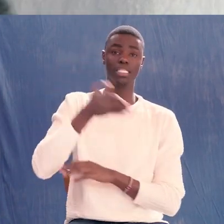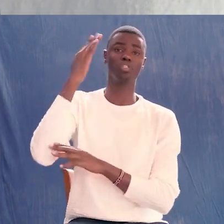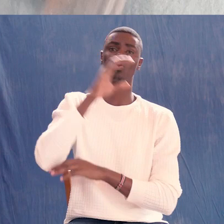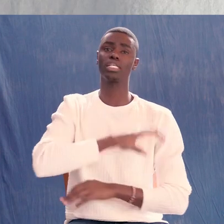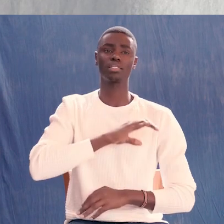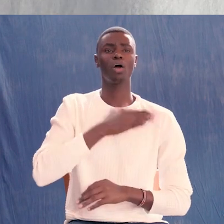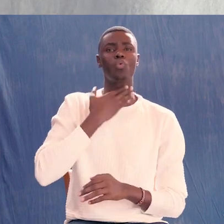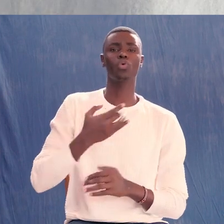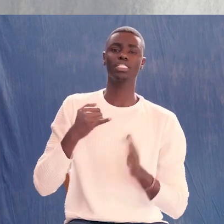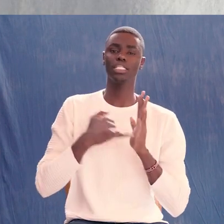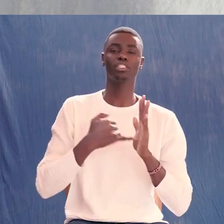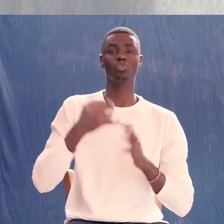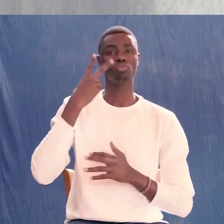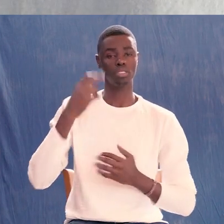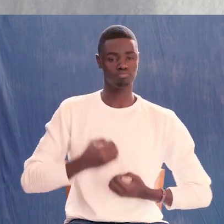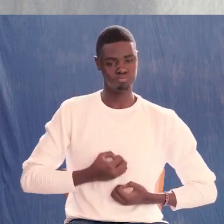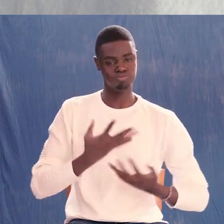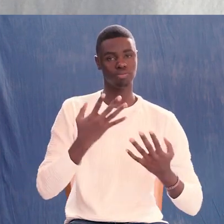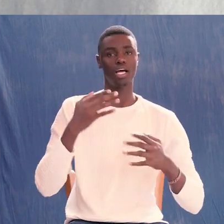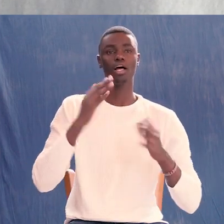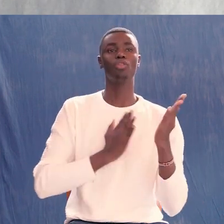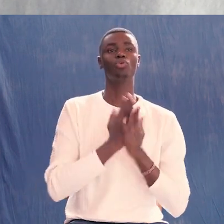want to see it expressed through the life of the church.